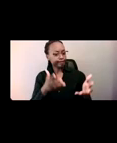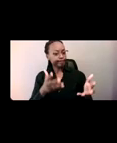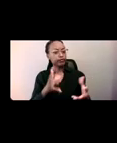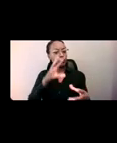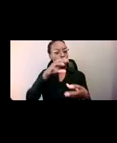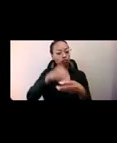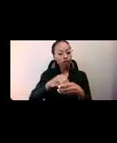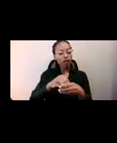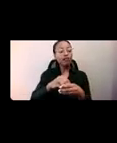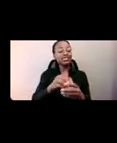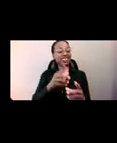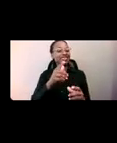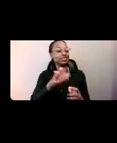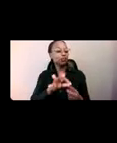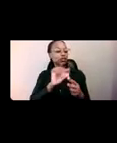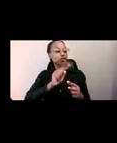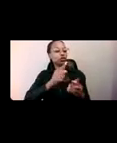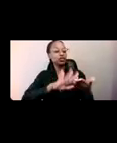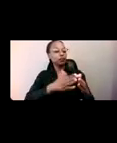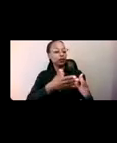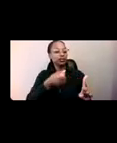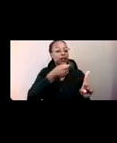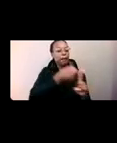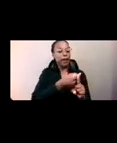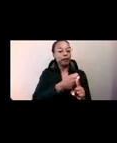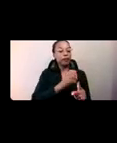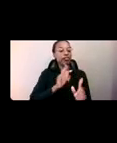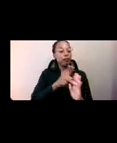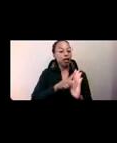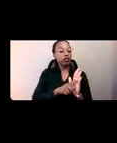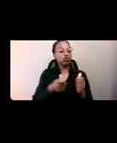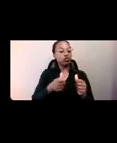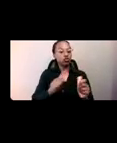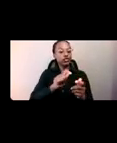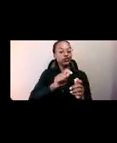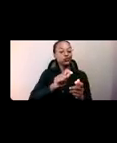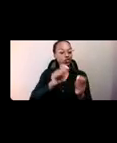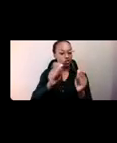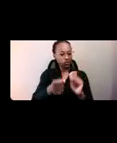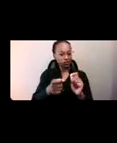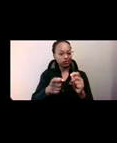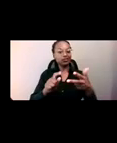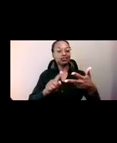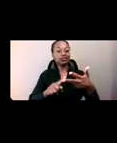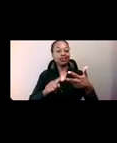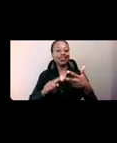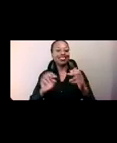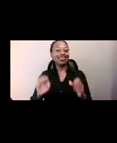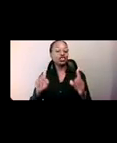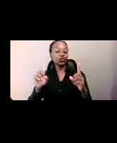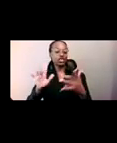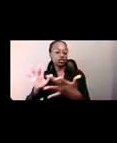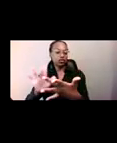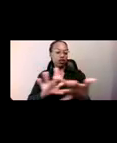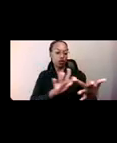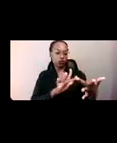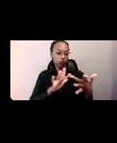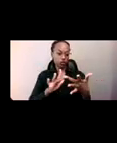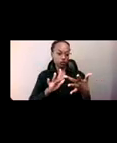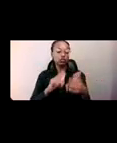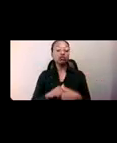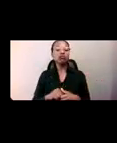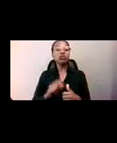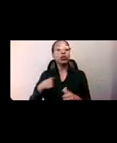seek to change, and through public education and outreach efforts, including our Know Your Rights training, our participation